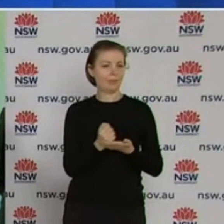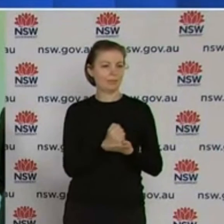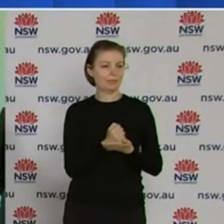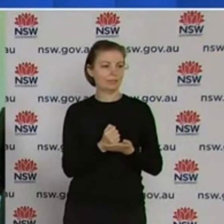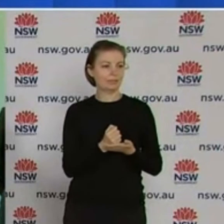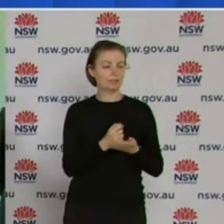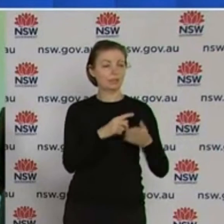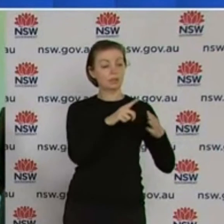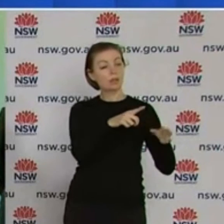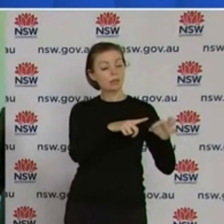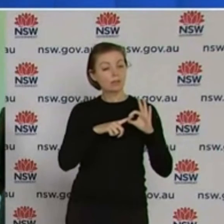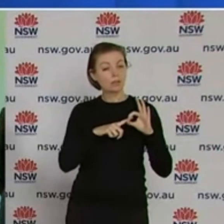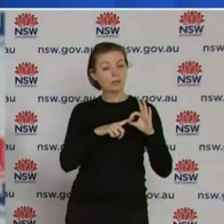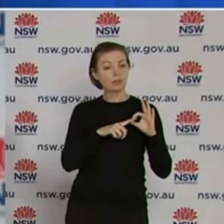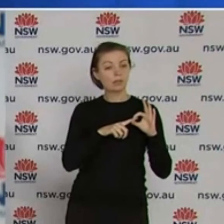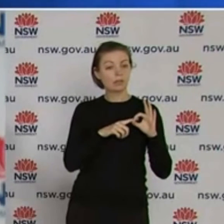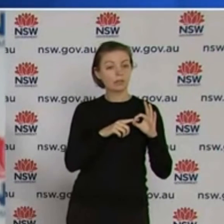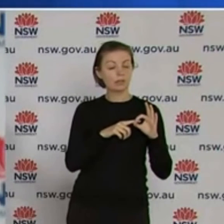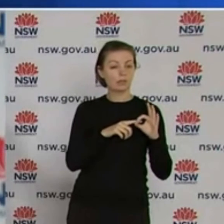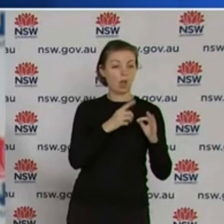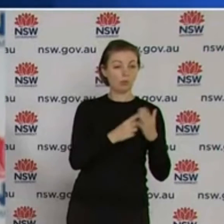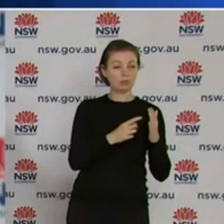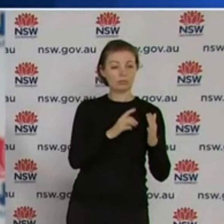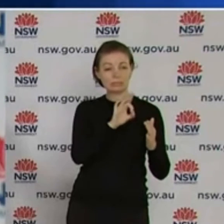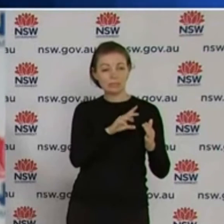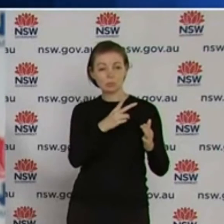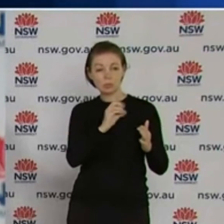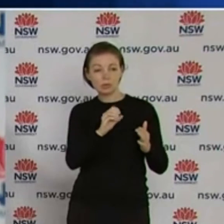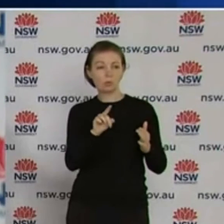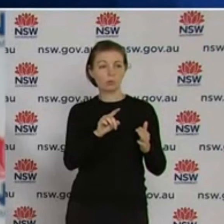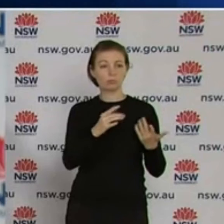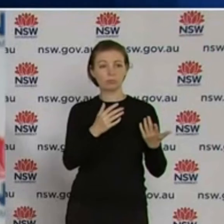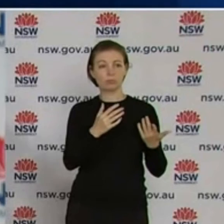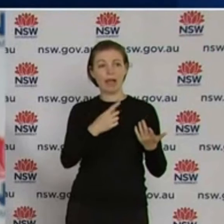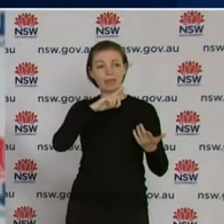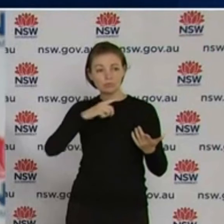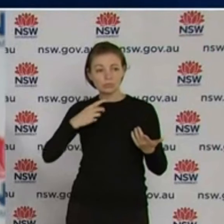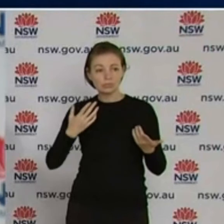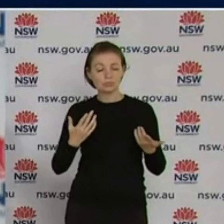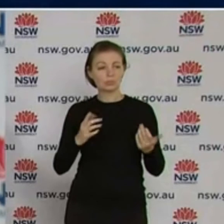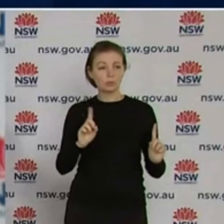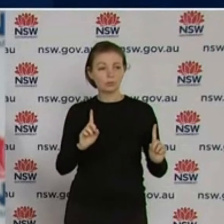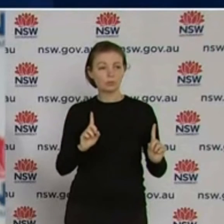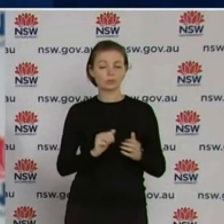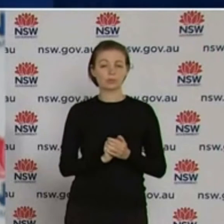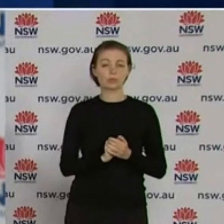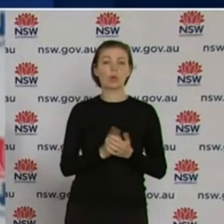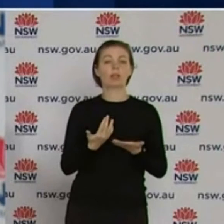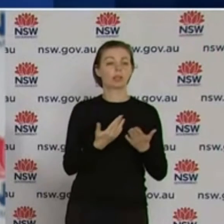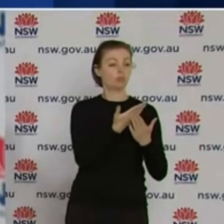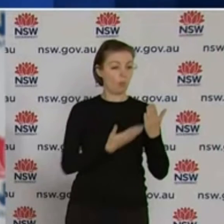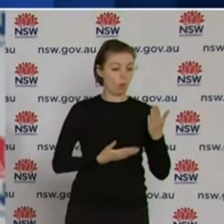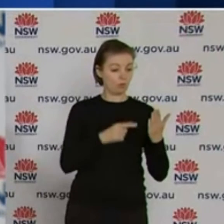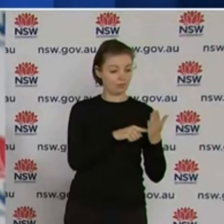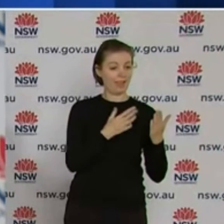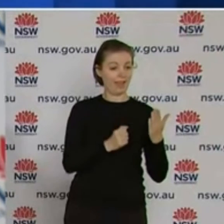Doherty plan? But which one is it? Is it tens to hundreds or is it thousands? Well, the Doherty plan has three scales, low, medium and high, and the New South Wales Government